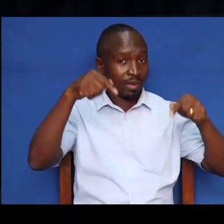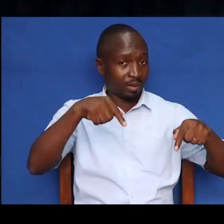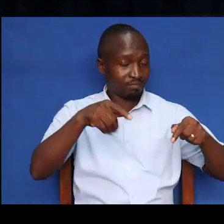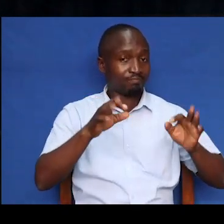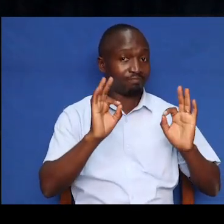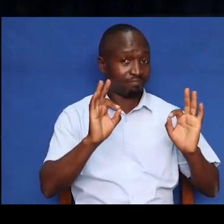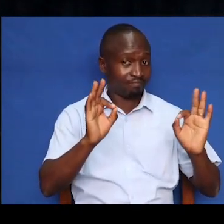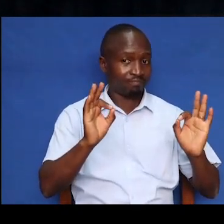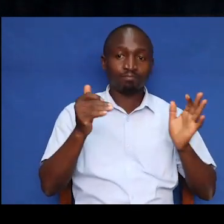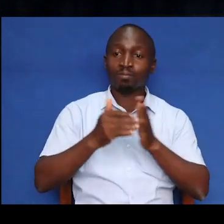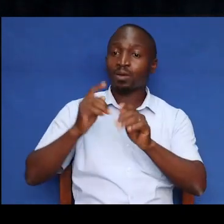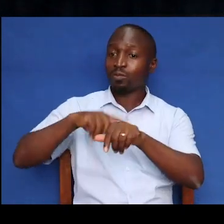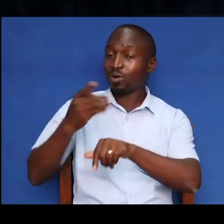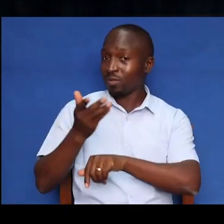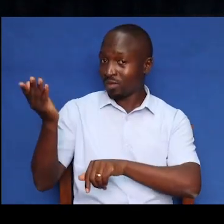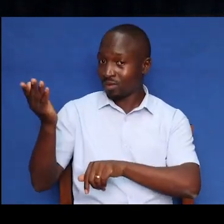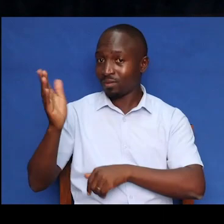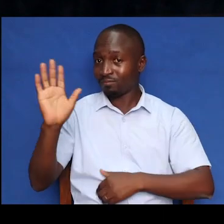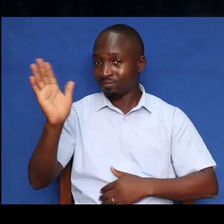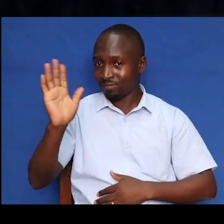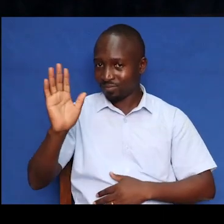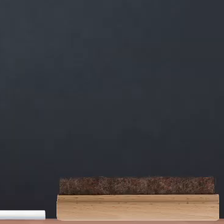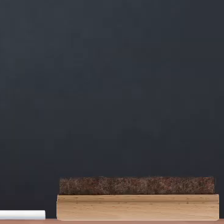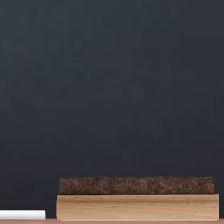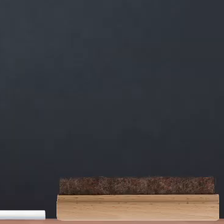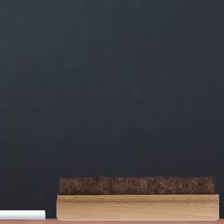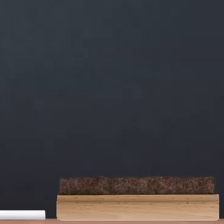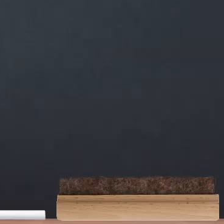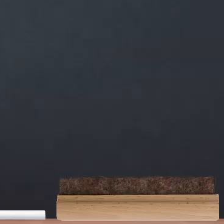lesson. Until next time, bye.